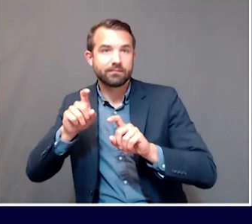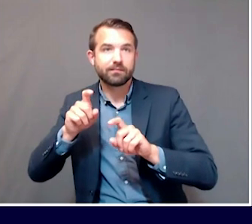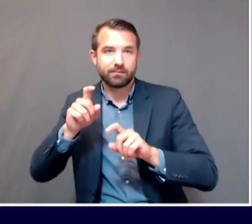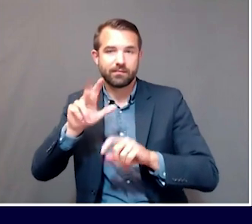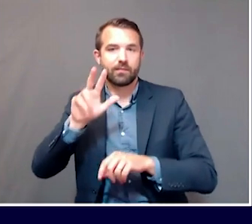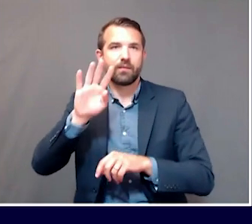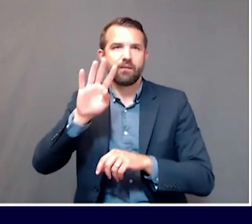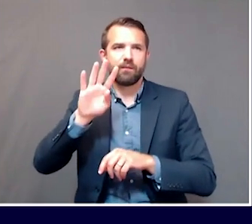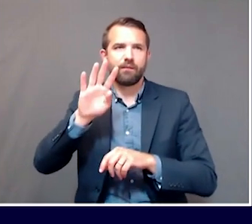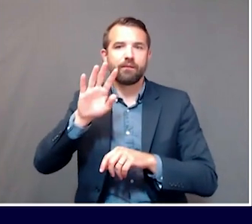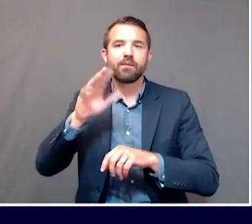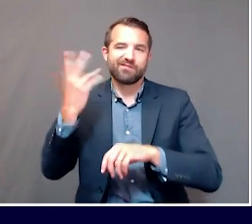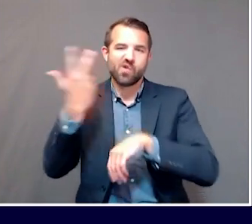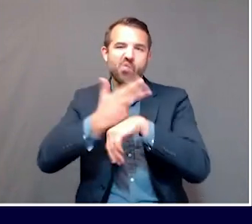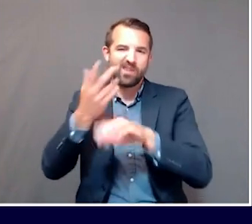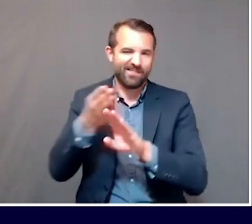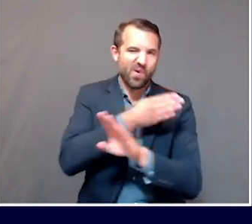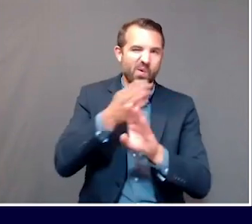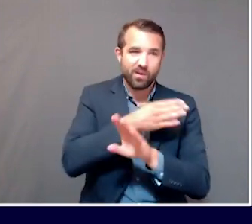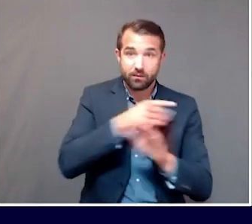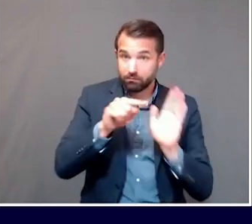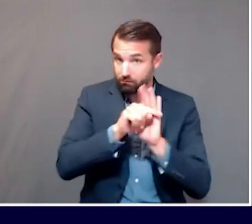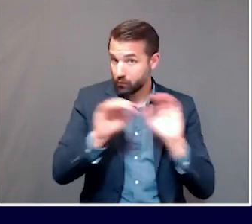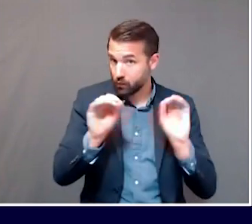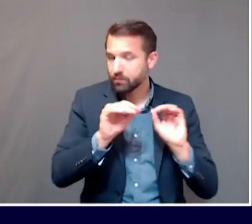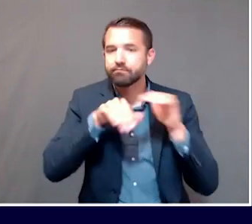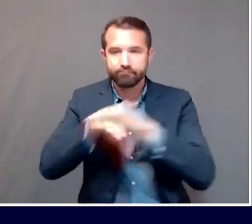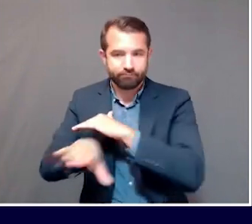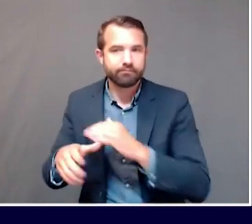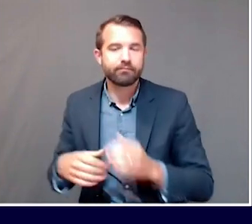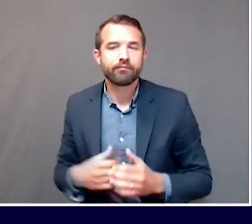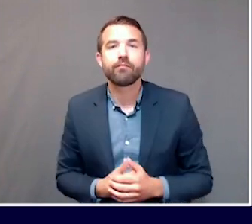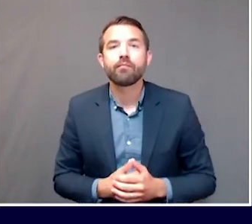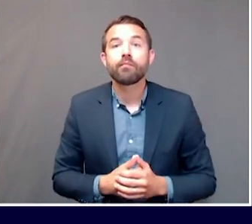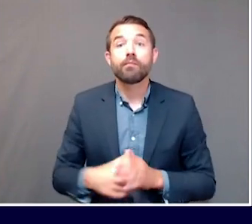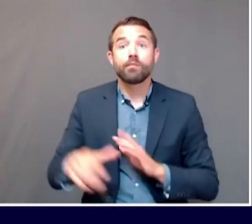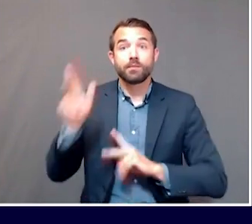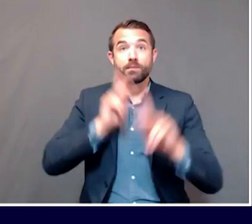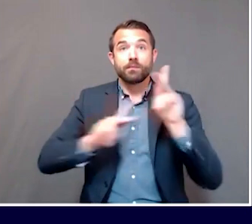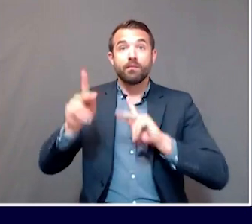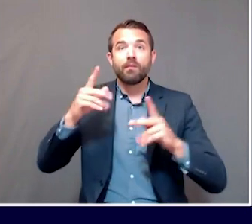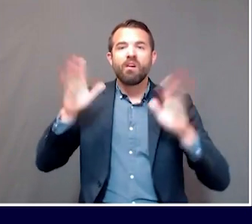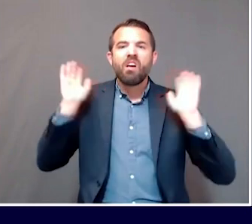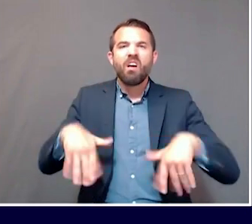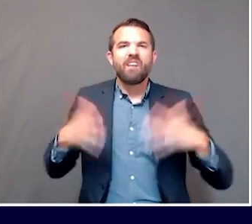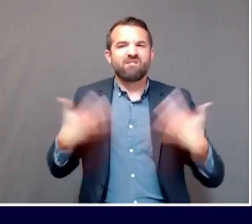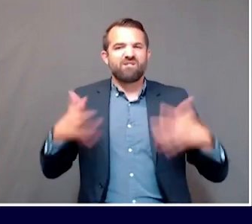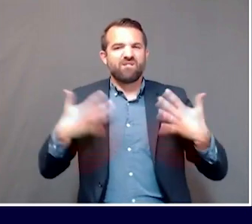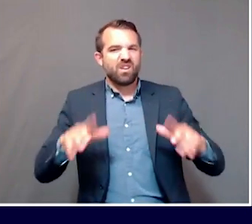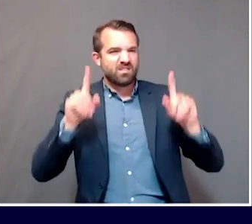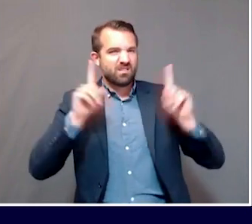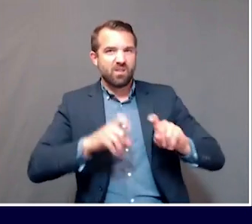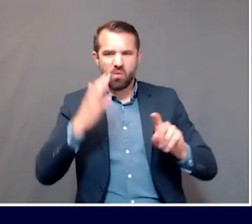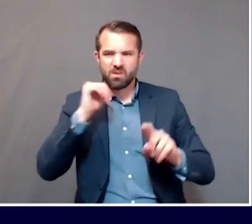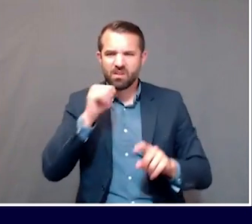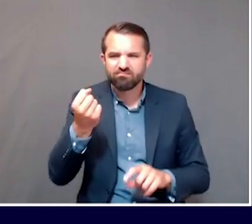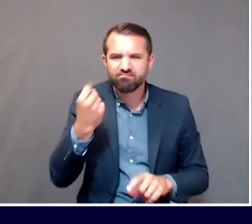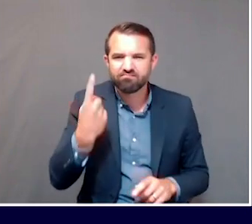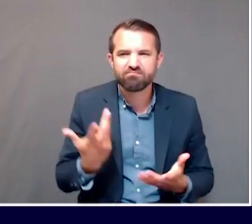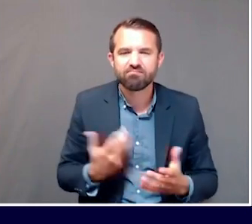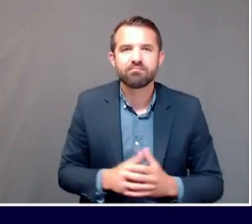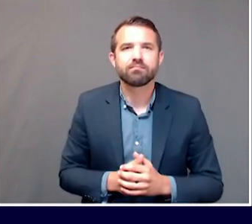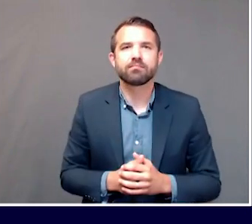no reason why a person shouldn't want to get a test. You know, what's the harm in getting tested? We know that tests are now more